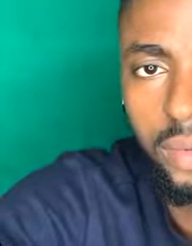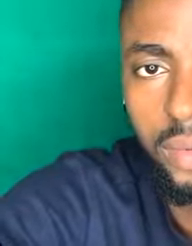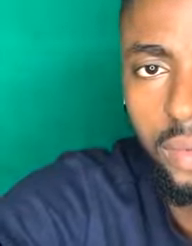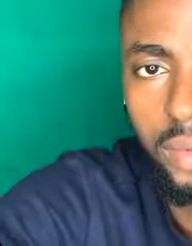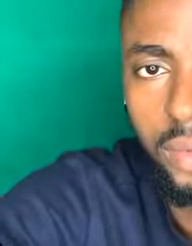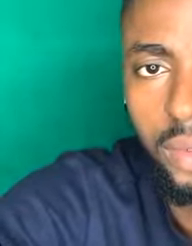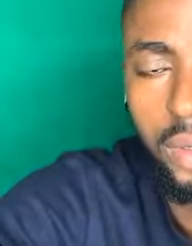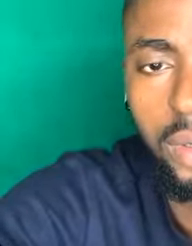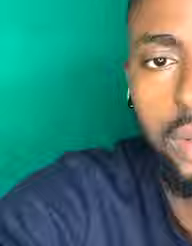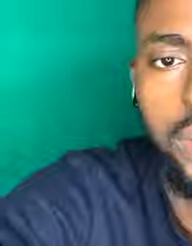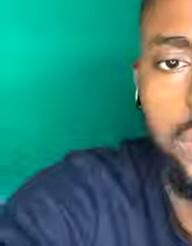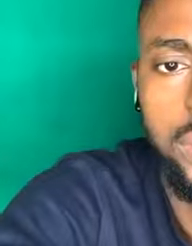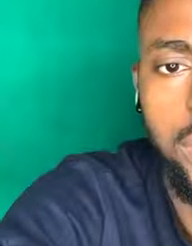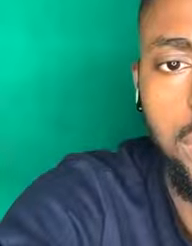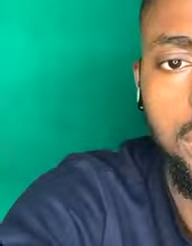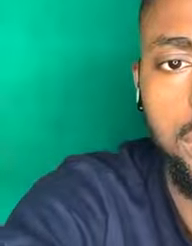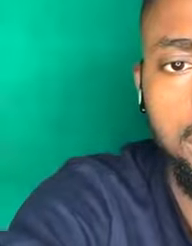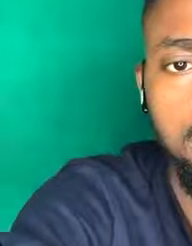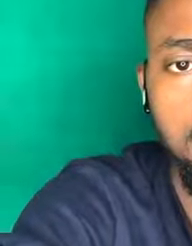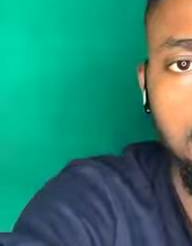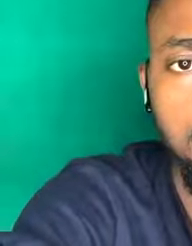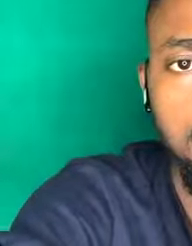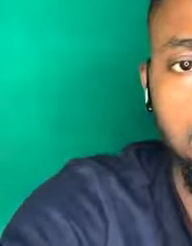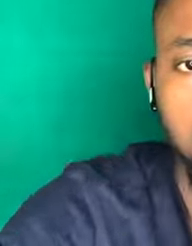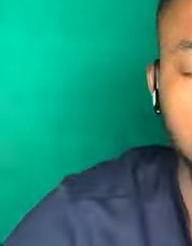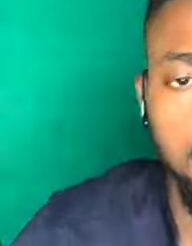Yes. Okay, so you